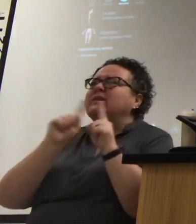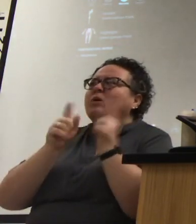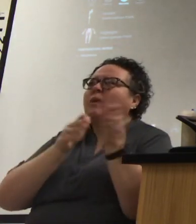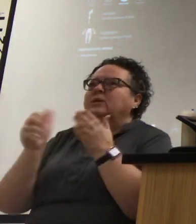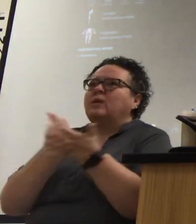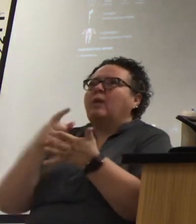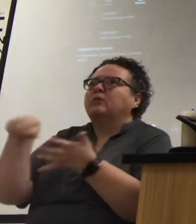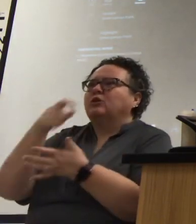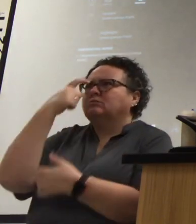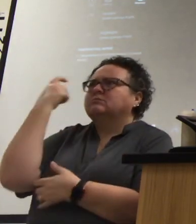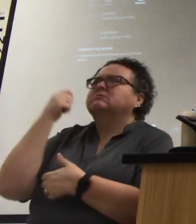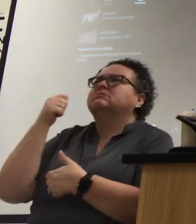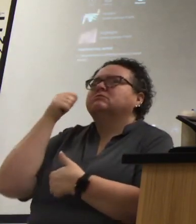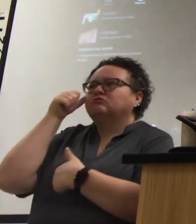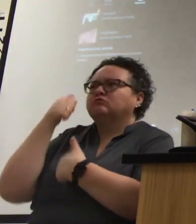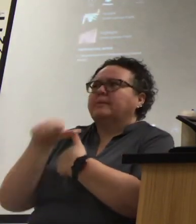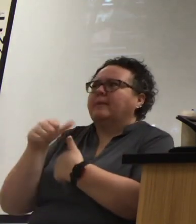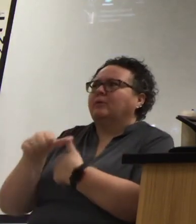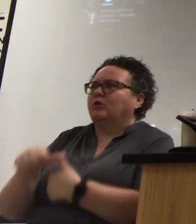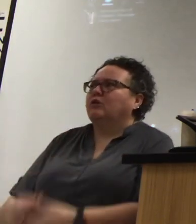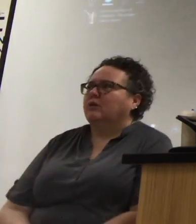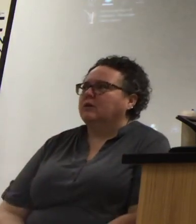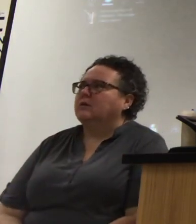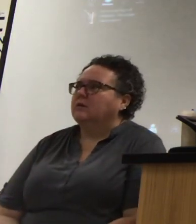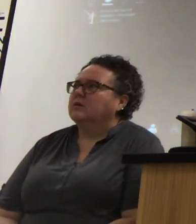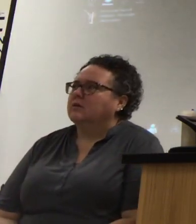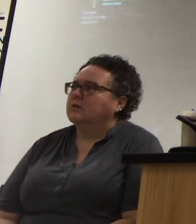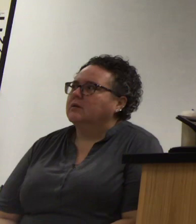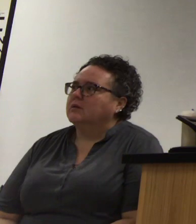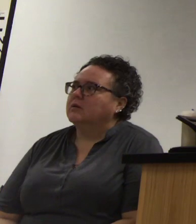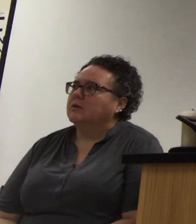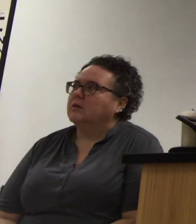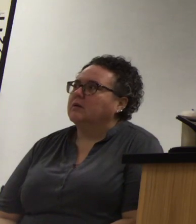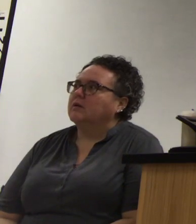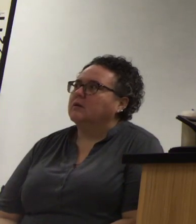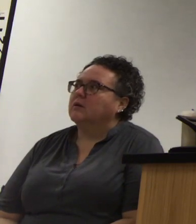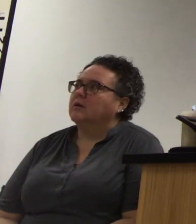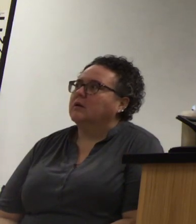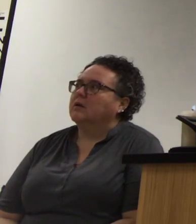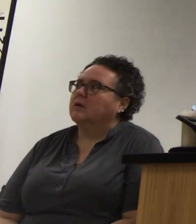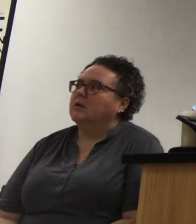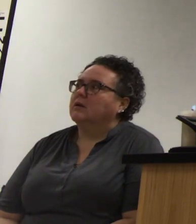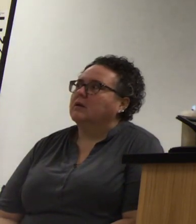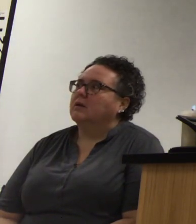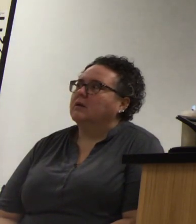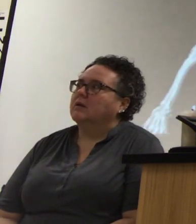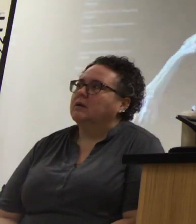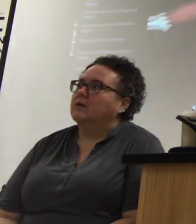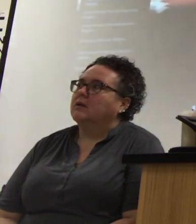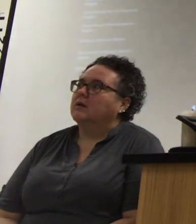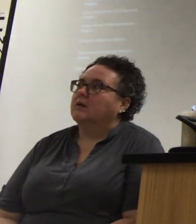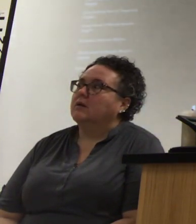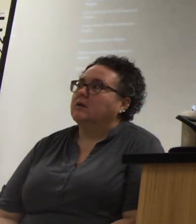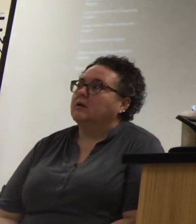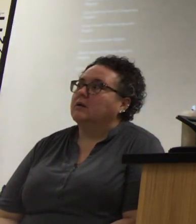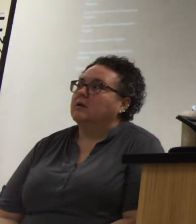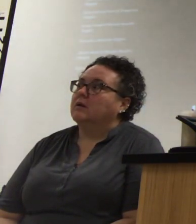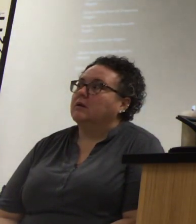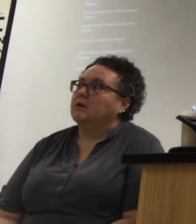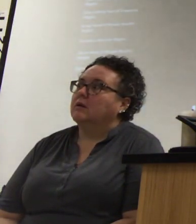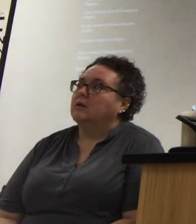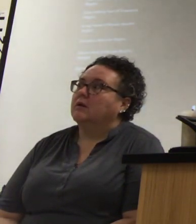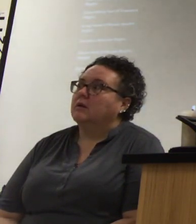Here's part of delt motion, shoulder abduction, abduction. Get from the